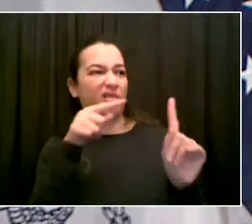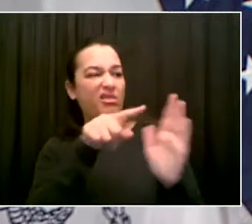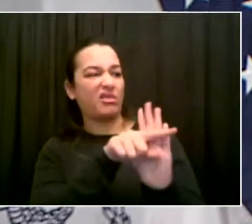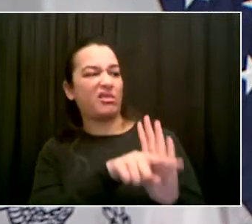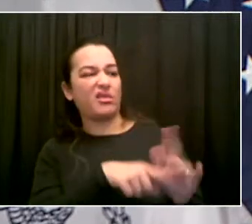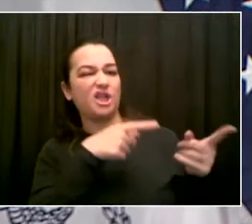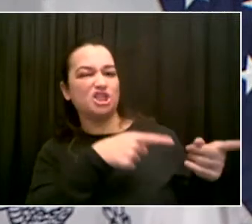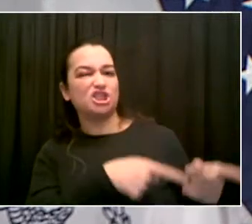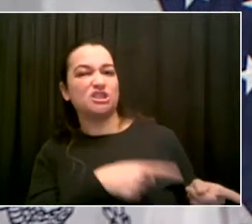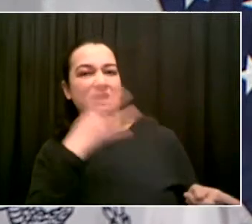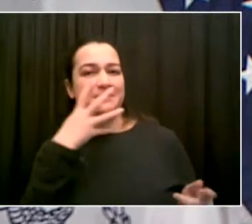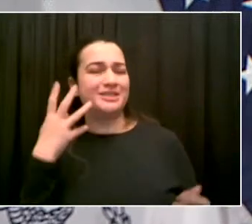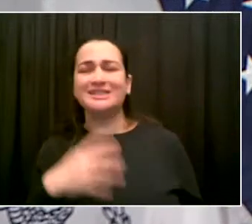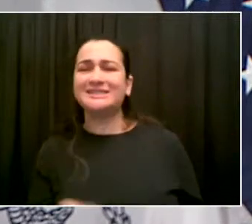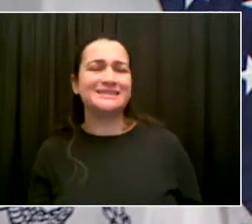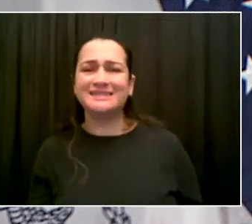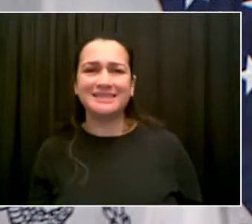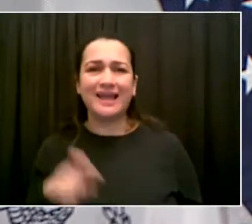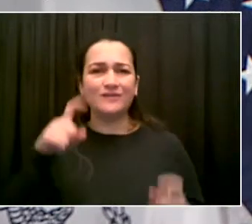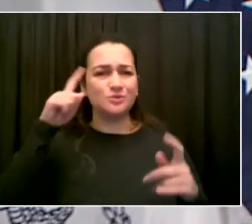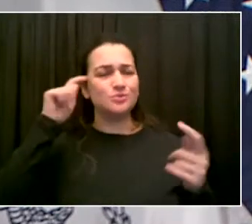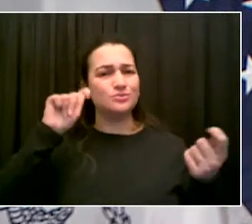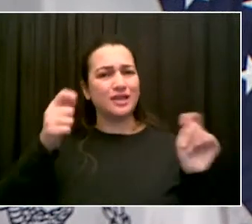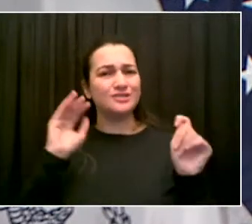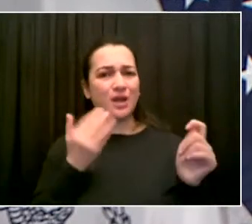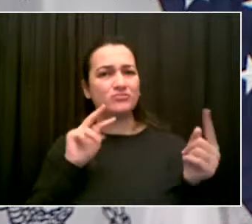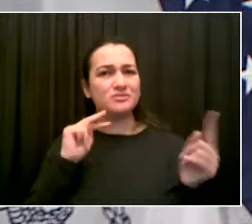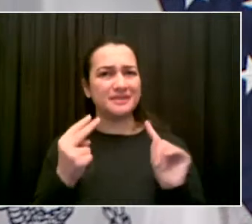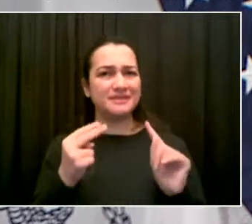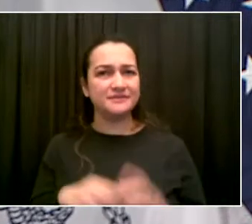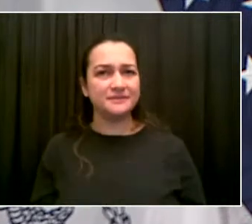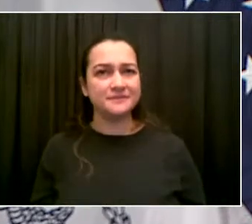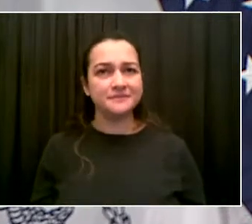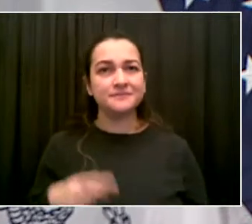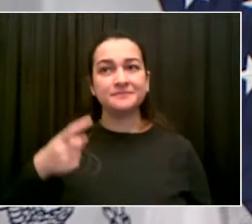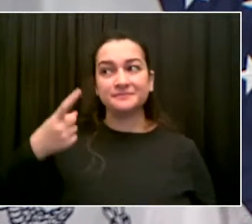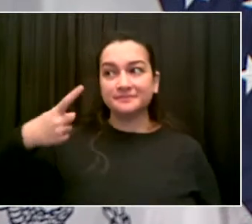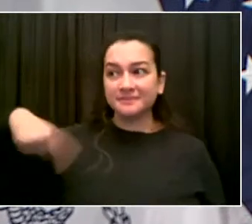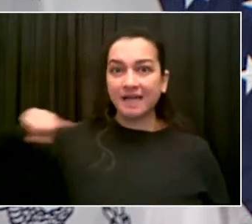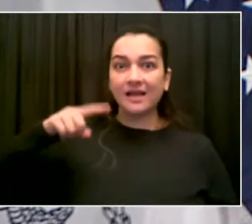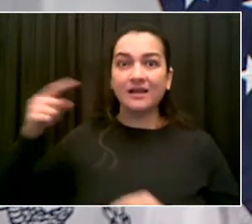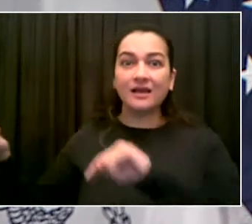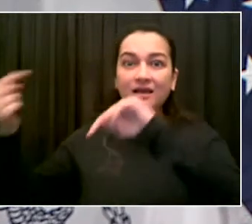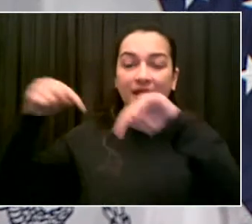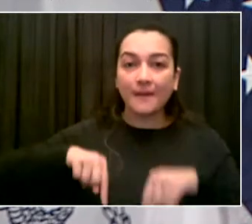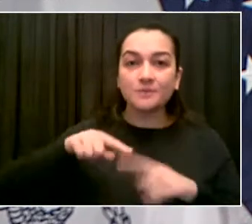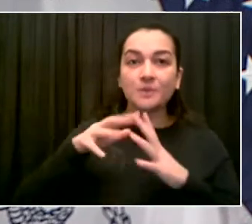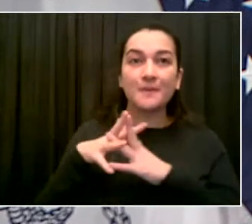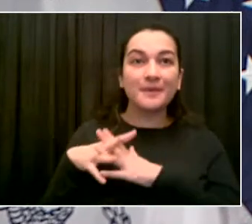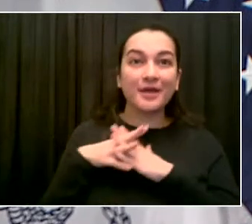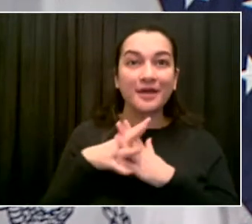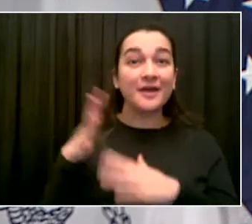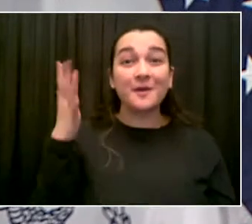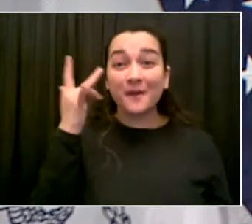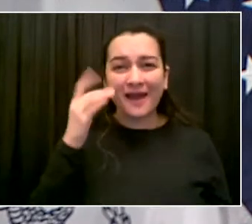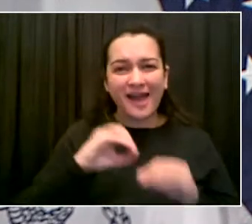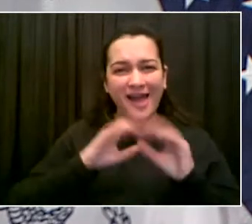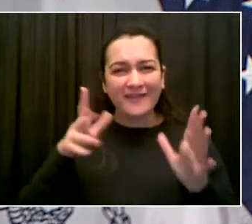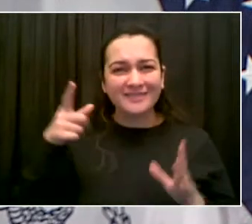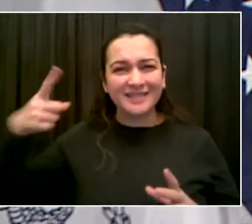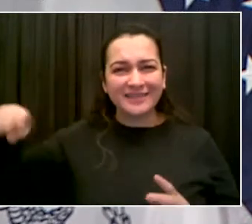well documented because of horrible crises that really are not like things we've seen in the past, particularly in the Central American